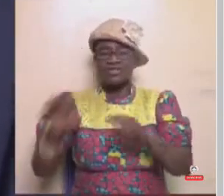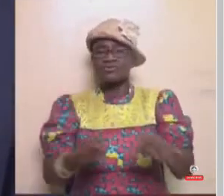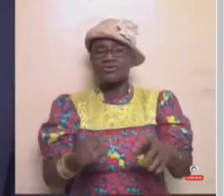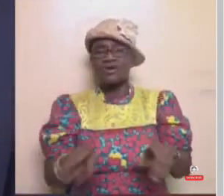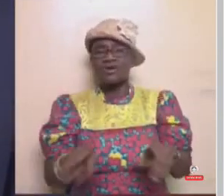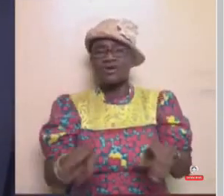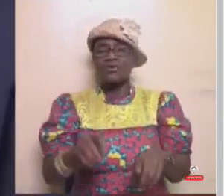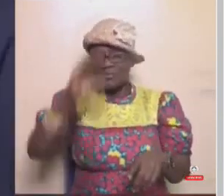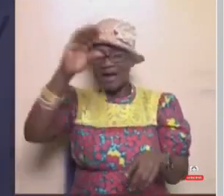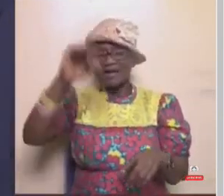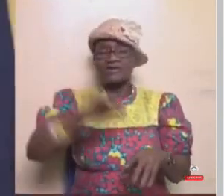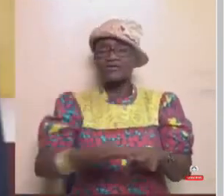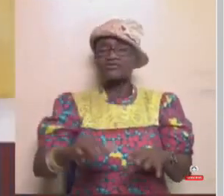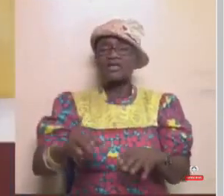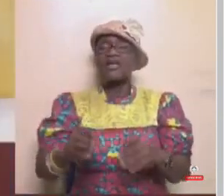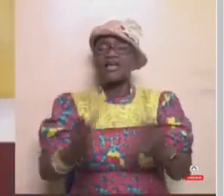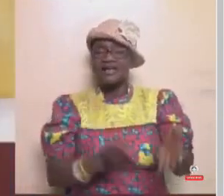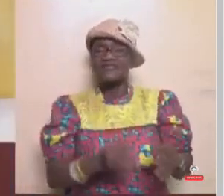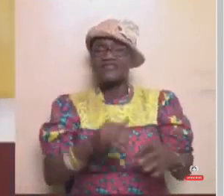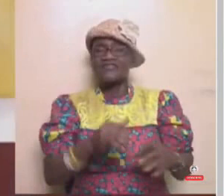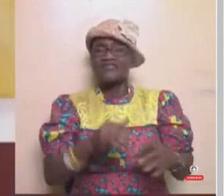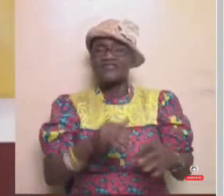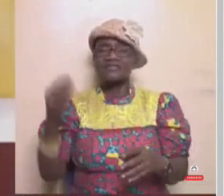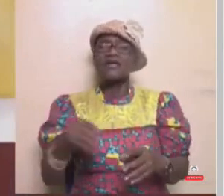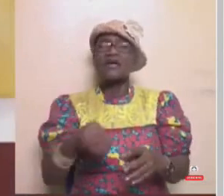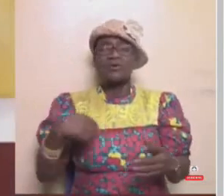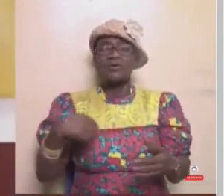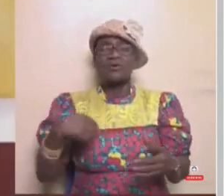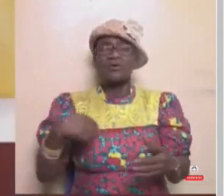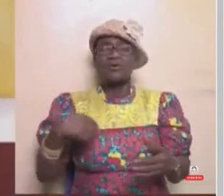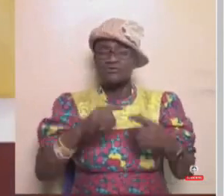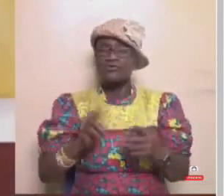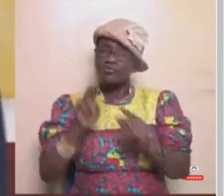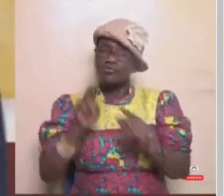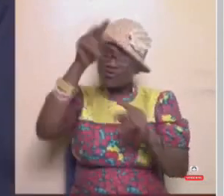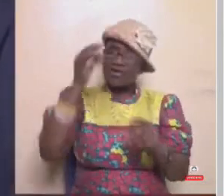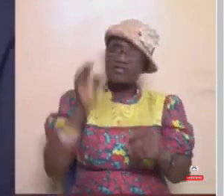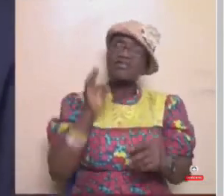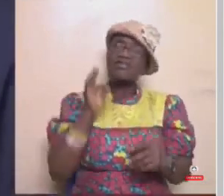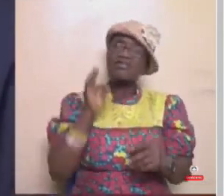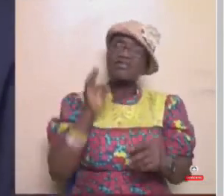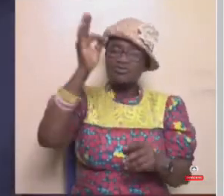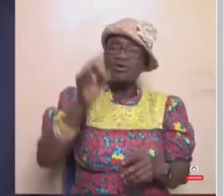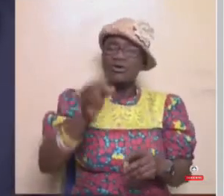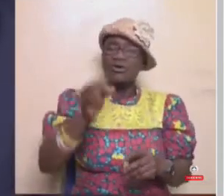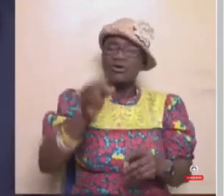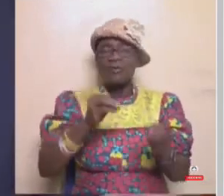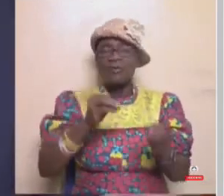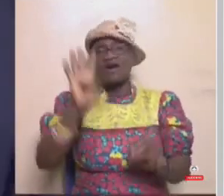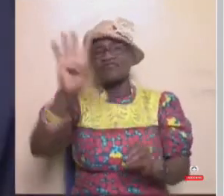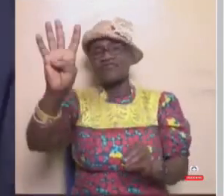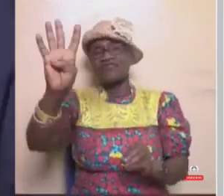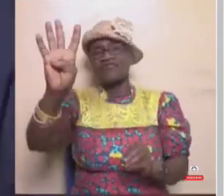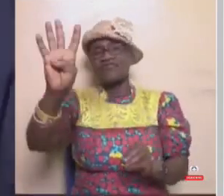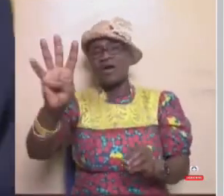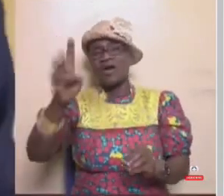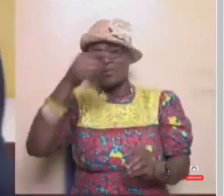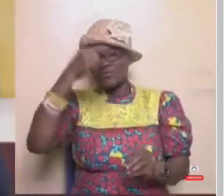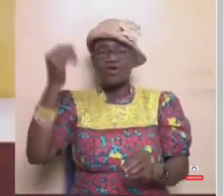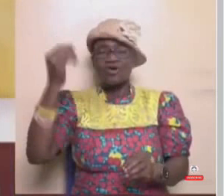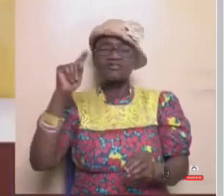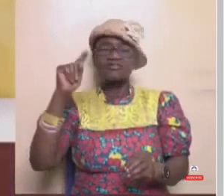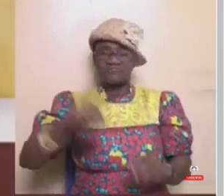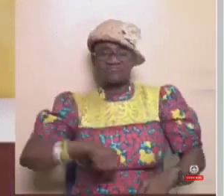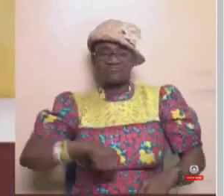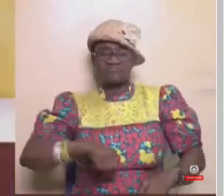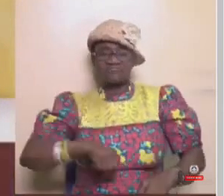to live in the present and hope for the future. Number four, because of pride, sometimes people fail to do